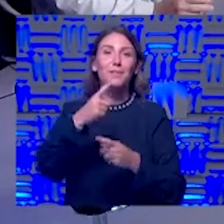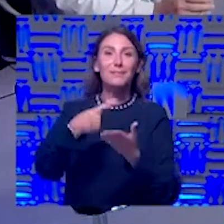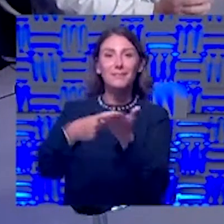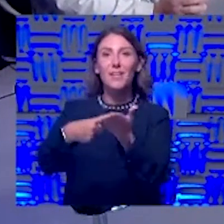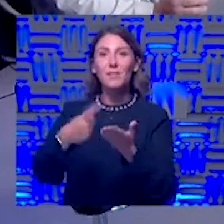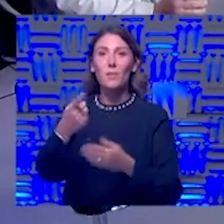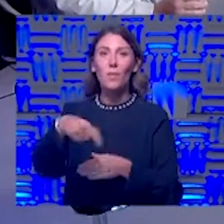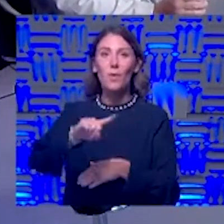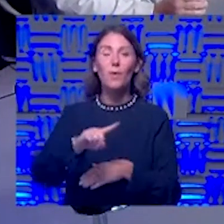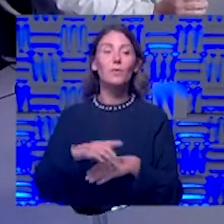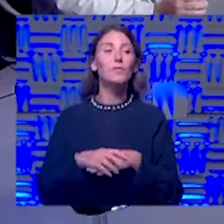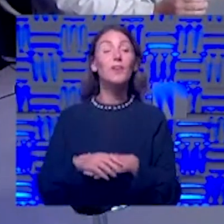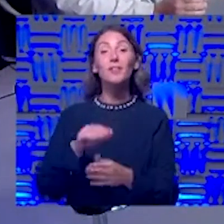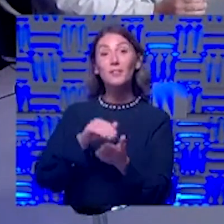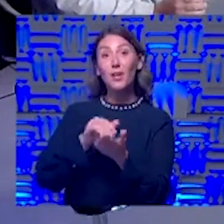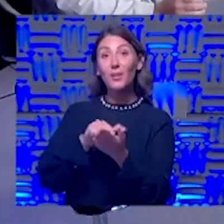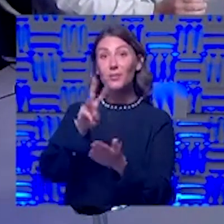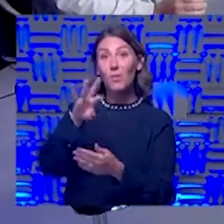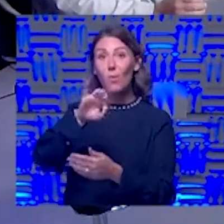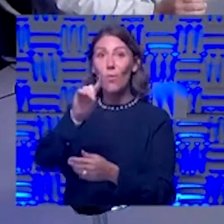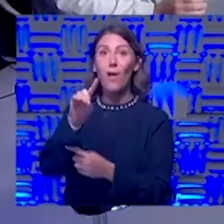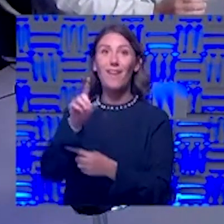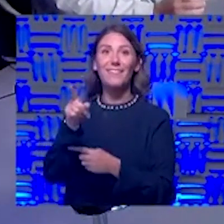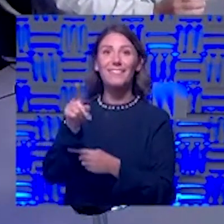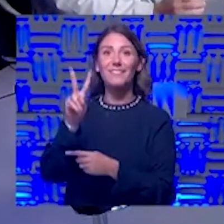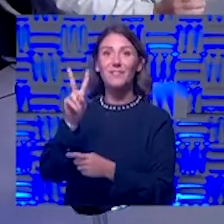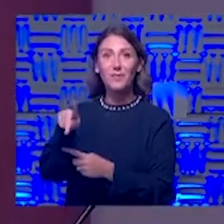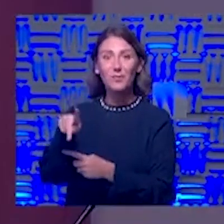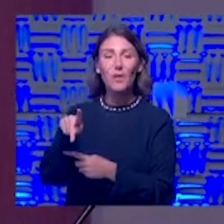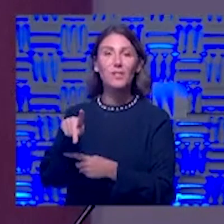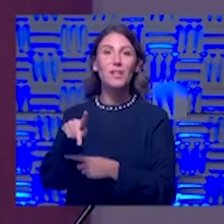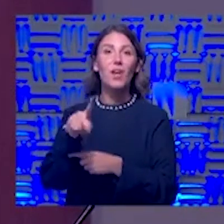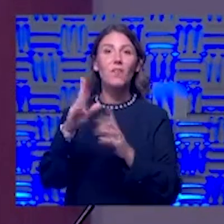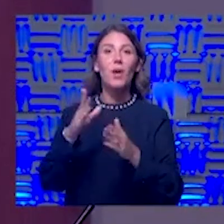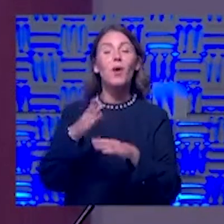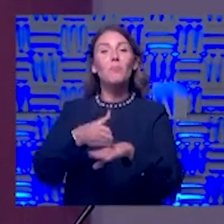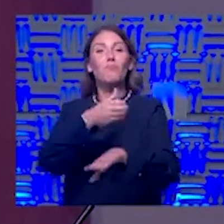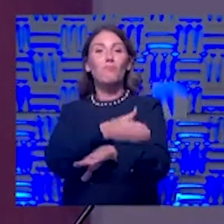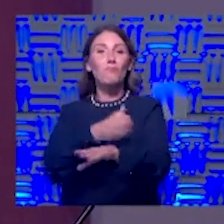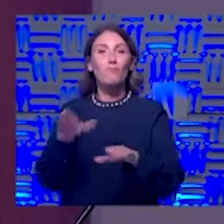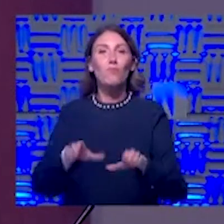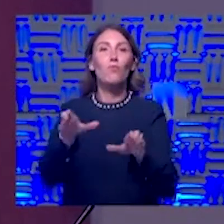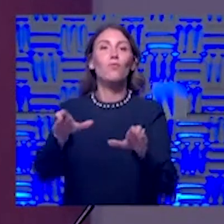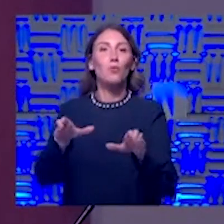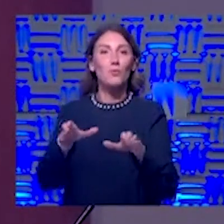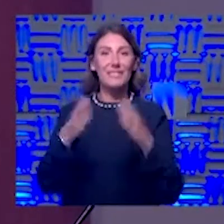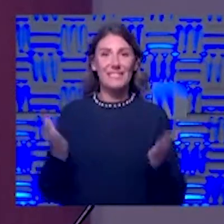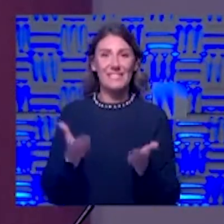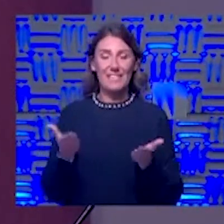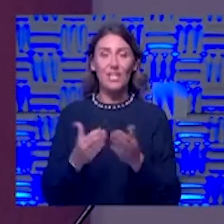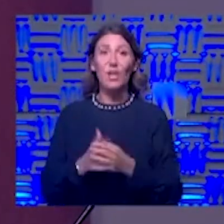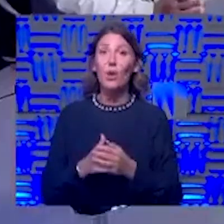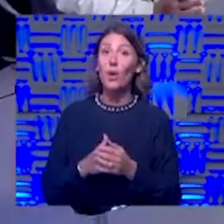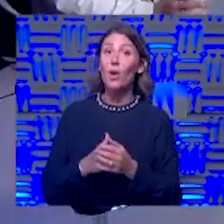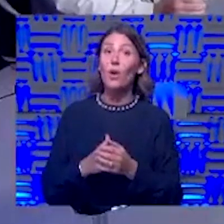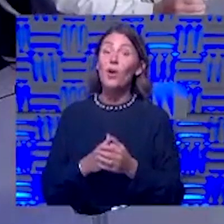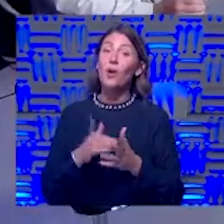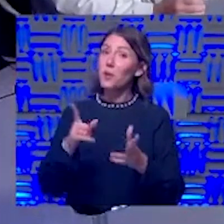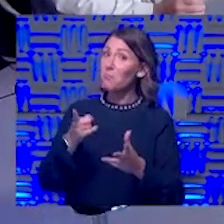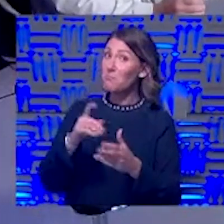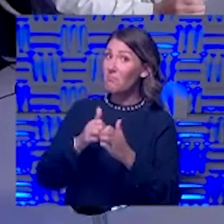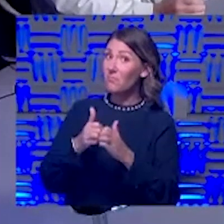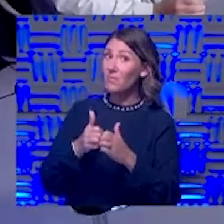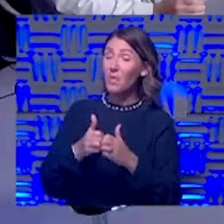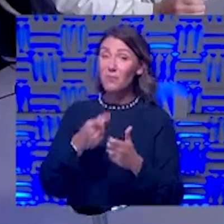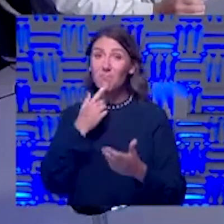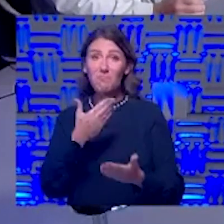the Vice President of Performance Improvement here at the health system. How are you this morning? I'm very well, thanks. Great. I want to get back with you and talk with some numbers, but I also